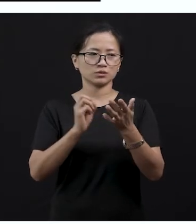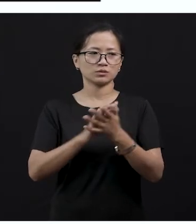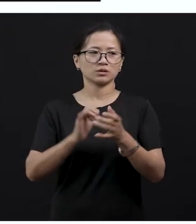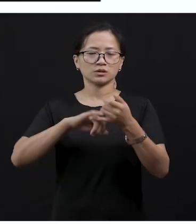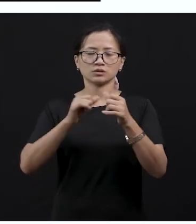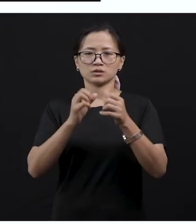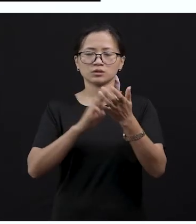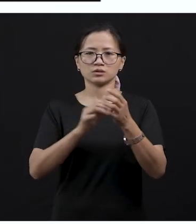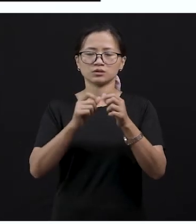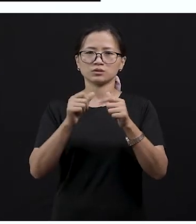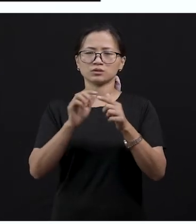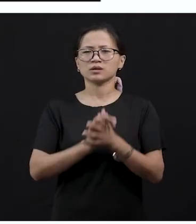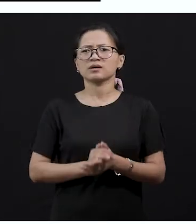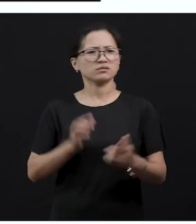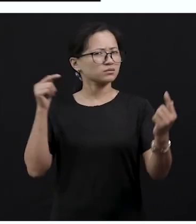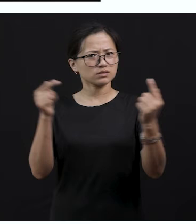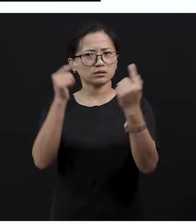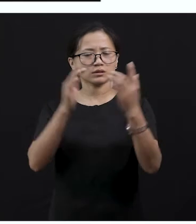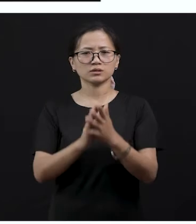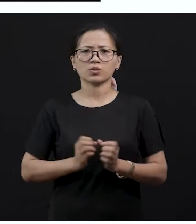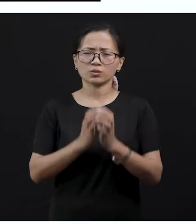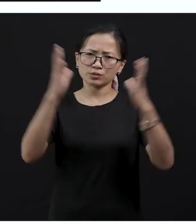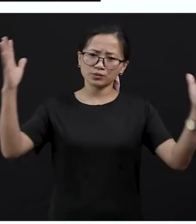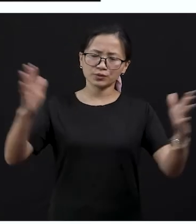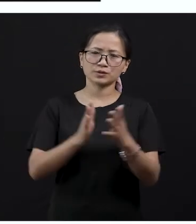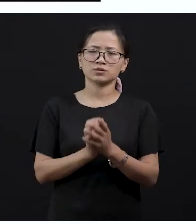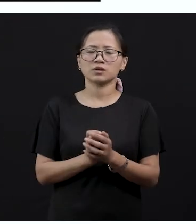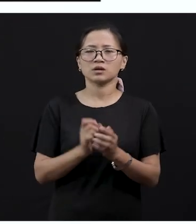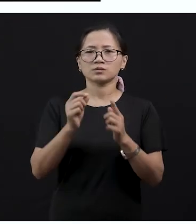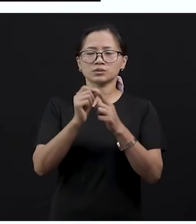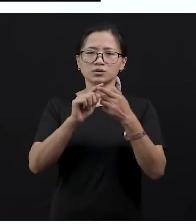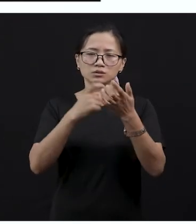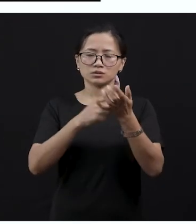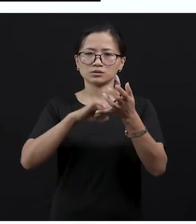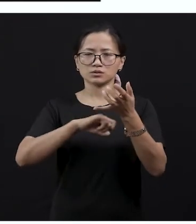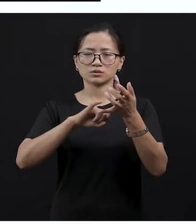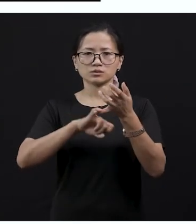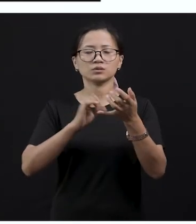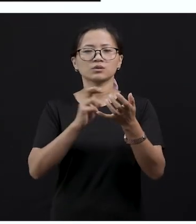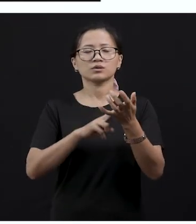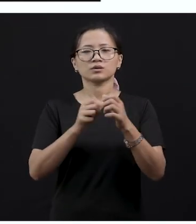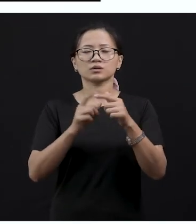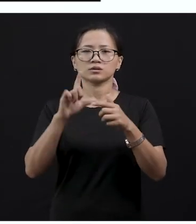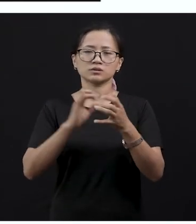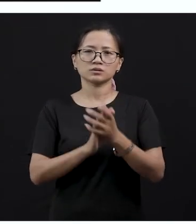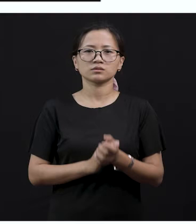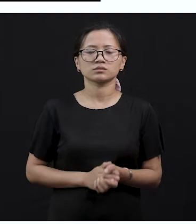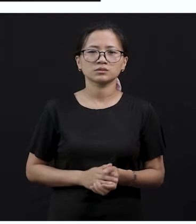been against by some of the great personalities. It is said that Mahatma